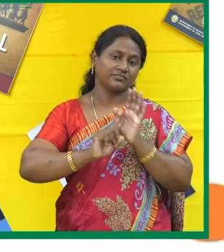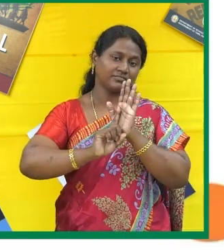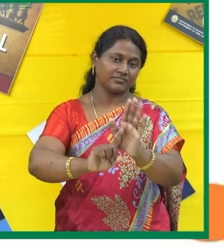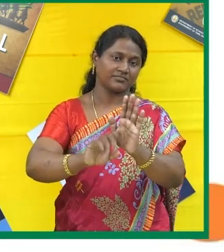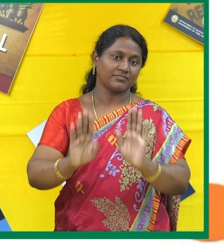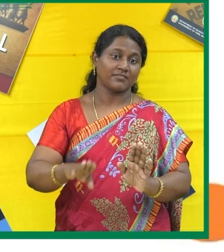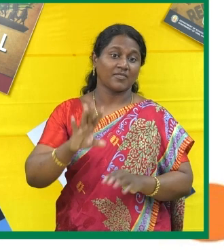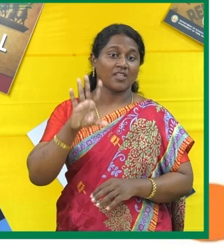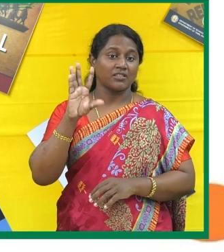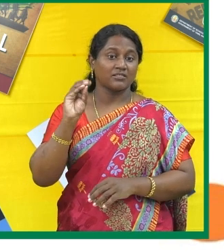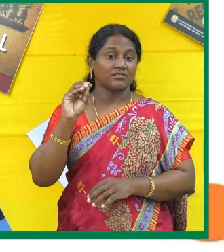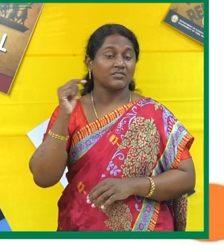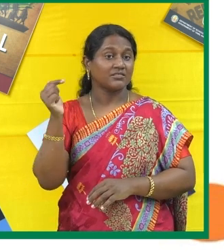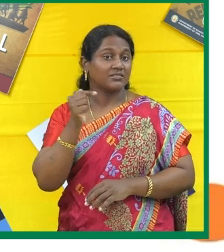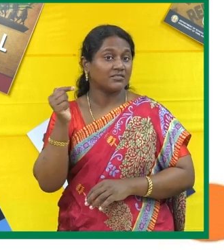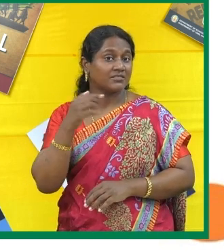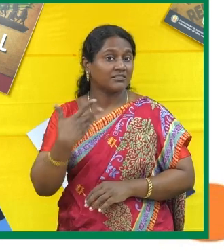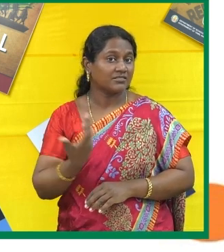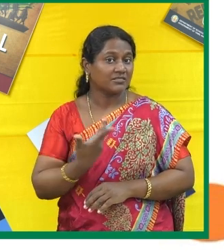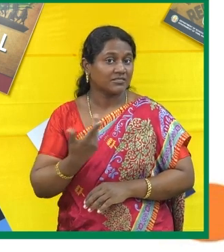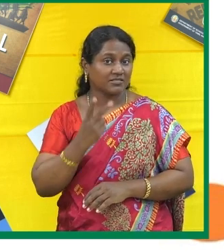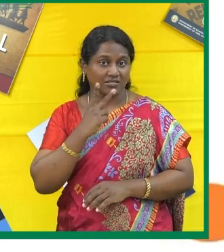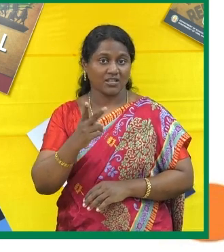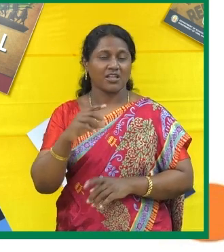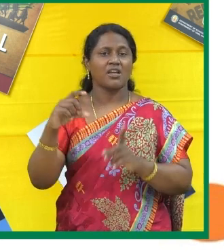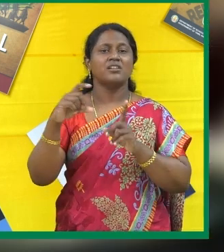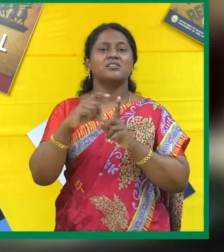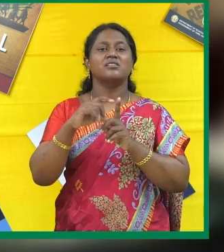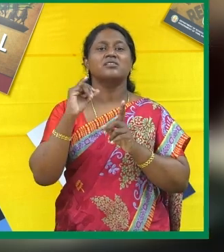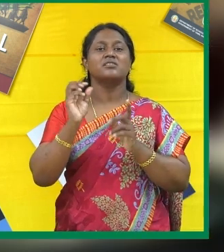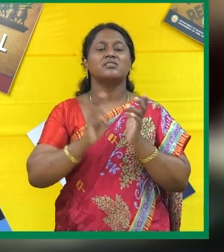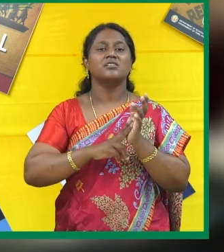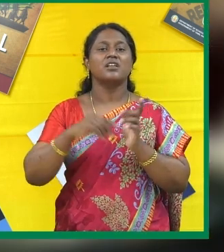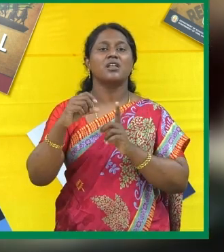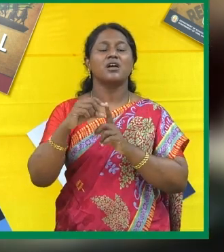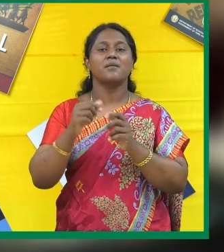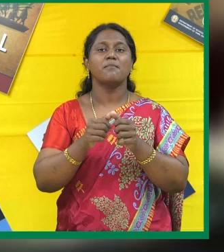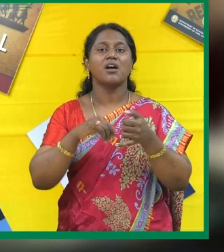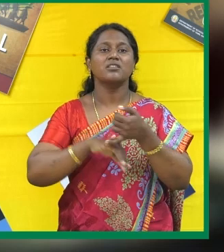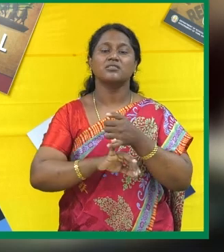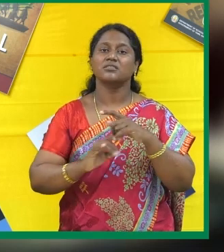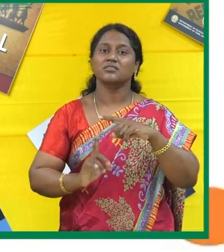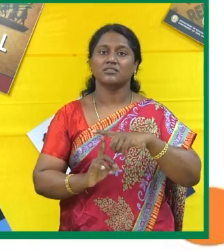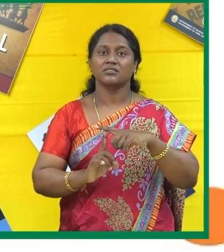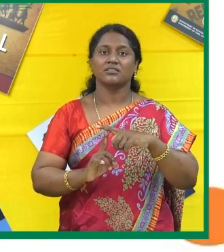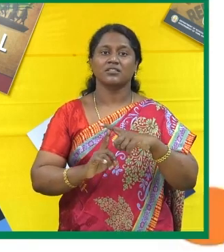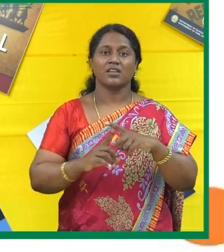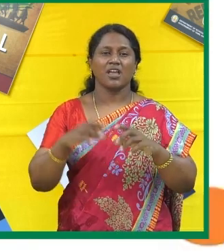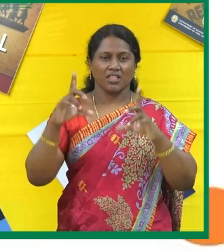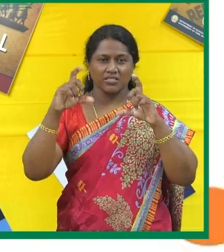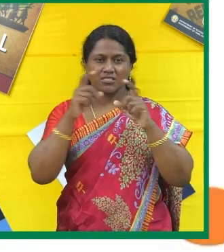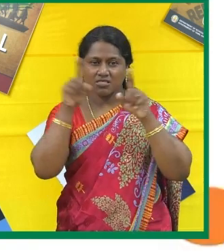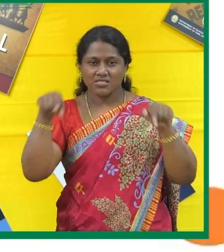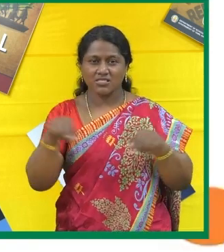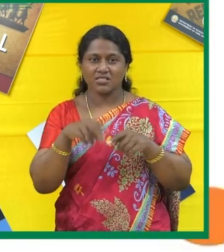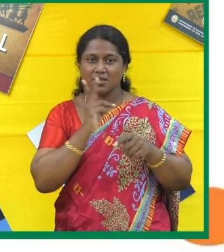Next line, in the dim past, nor holding back in fear. In the dim past, see here in this picture,